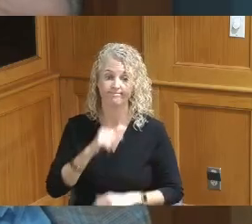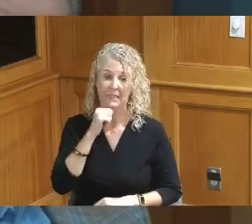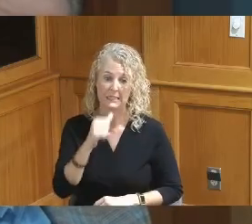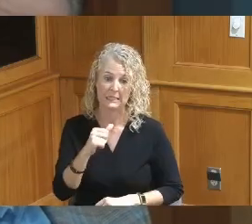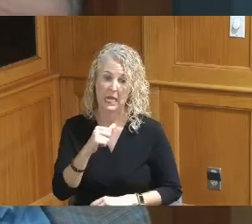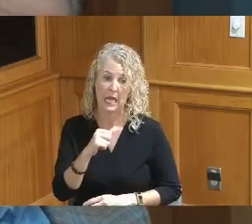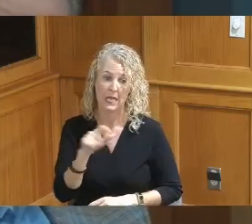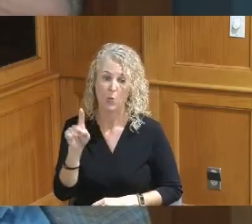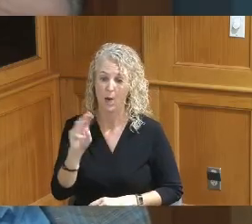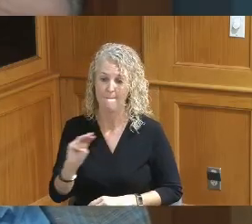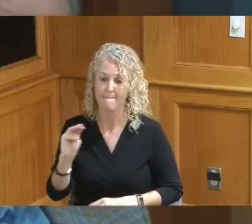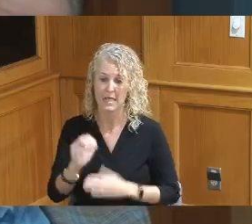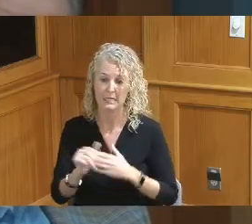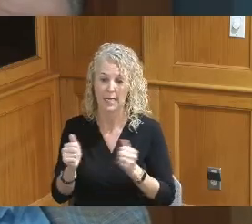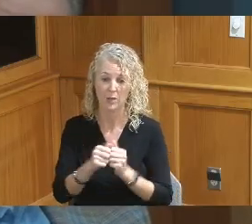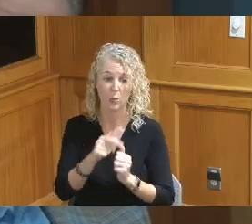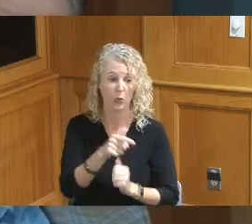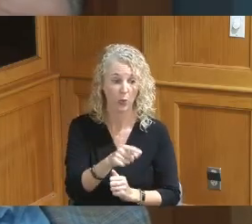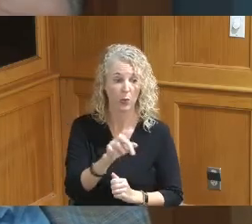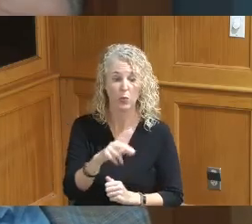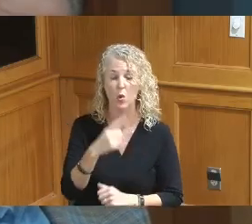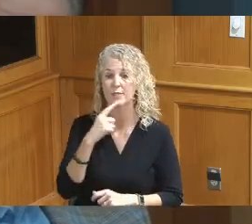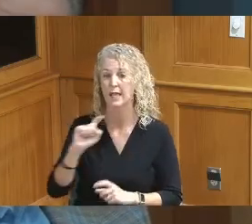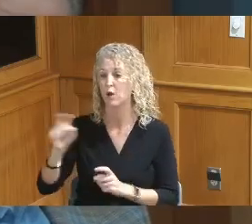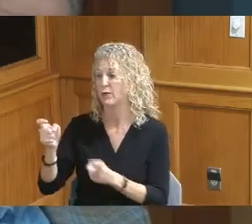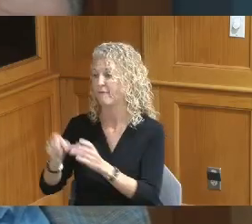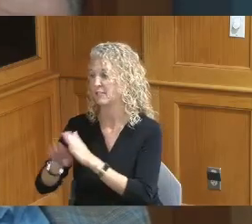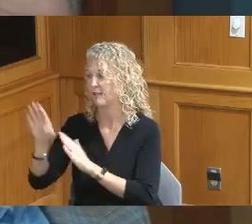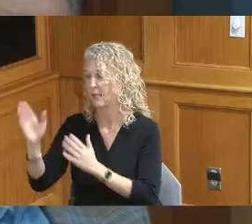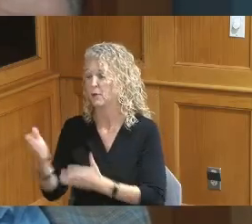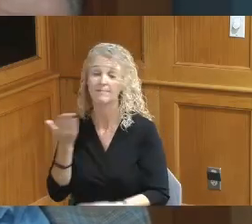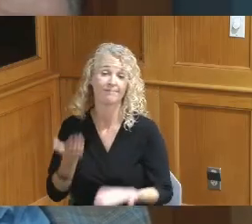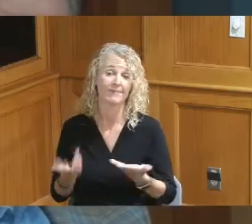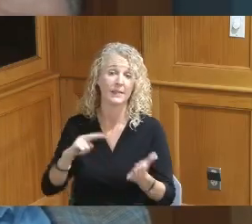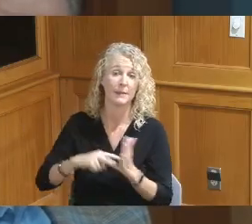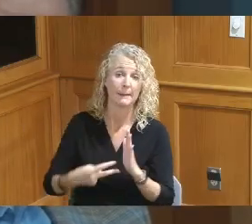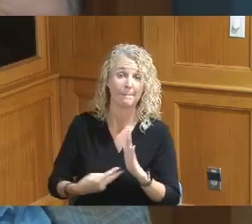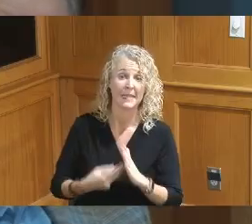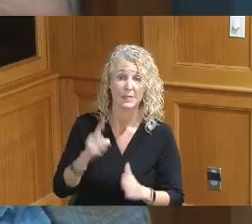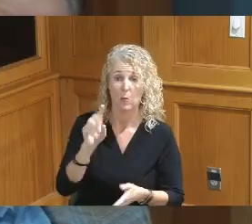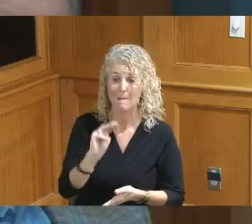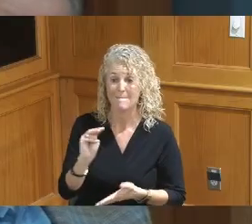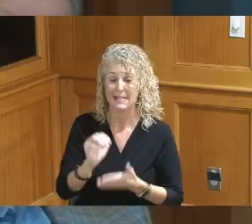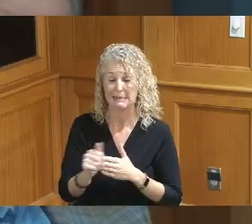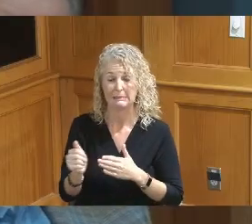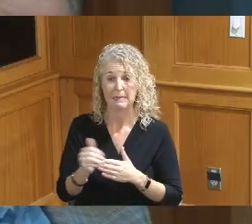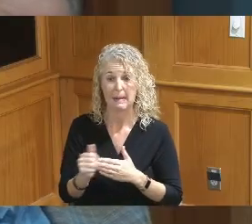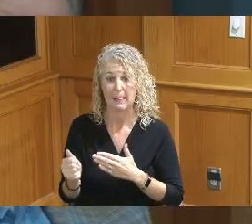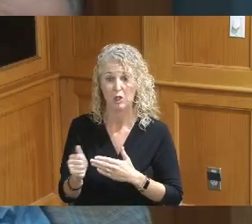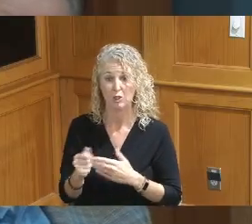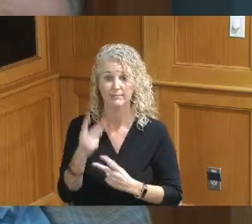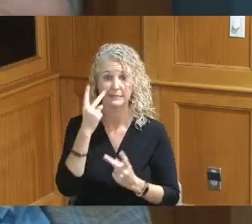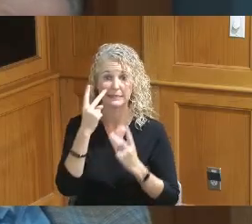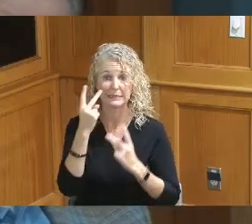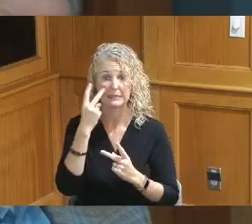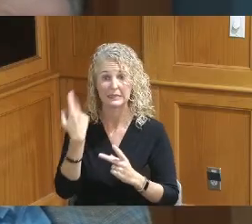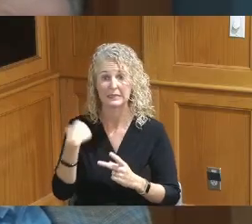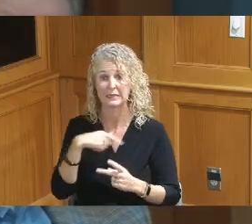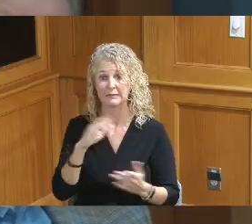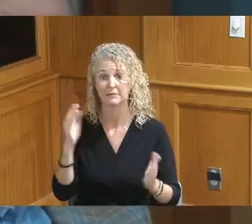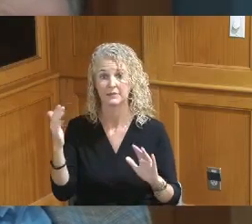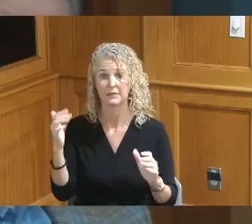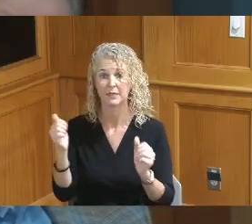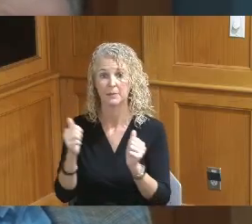keeping the million with you or just saying, oh, give it to a developer. Maybe it's we need to see, as we did